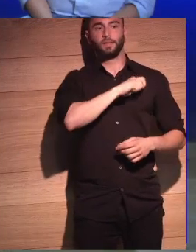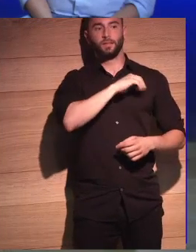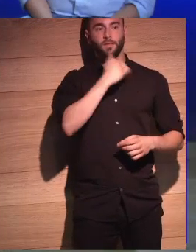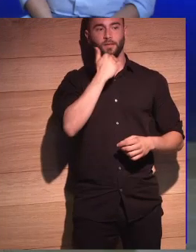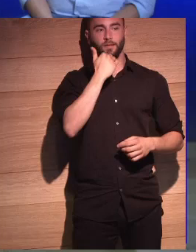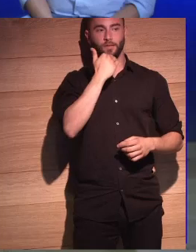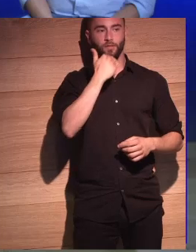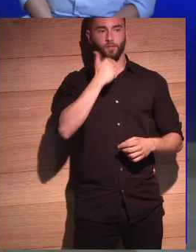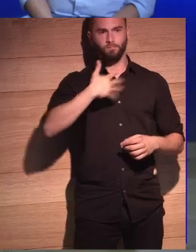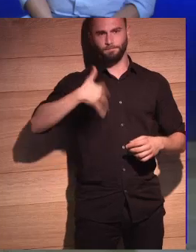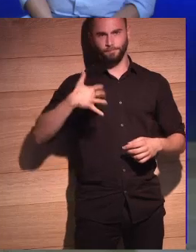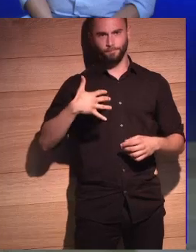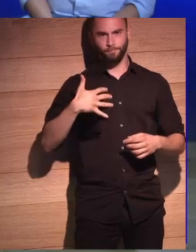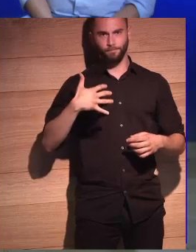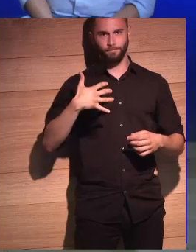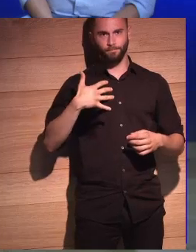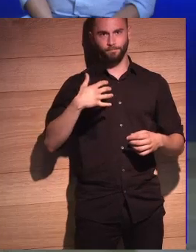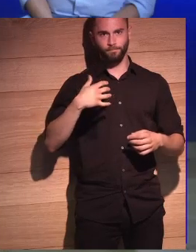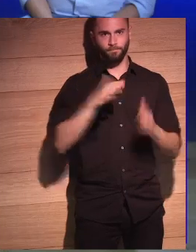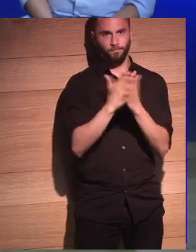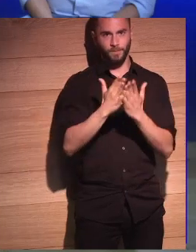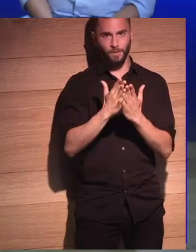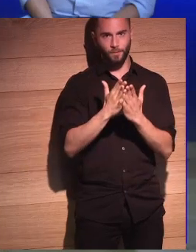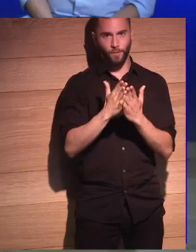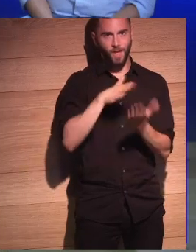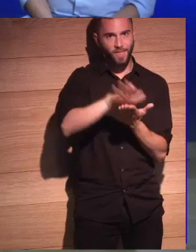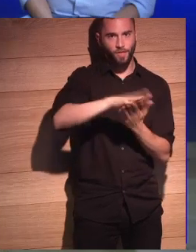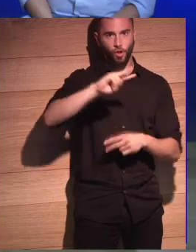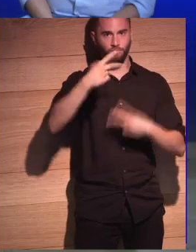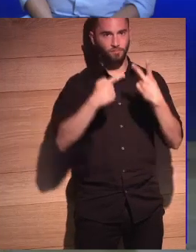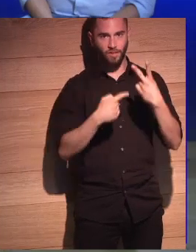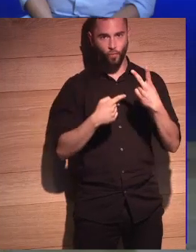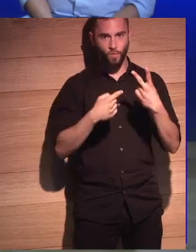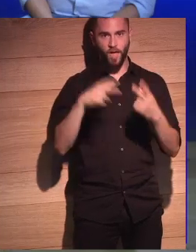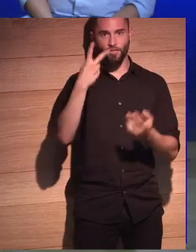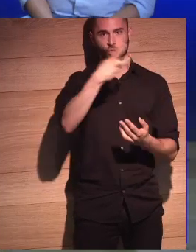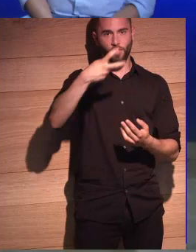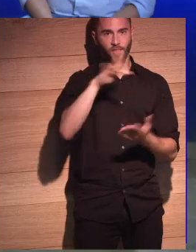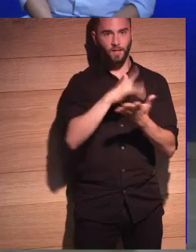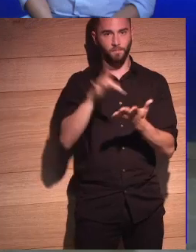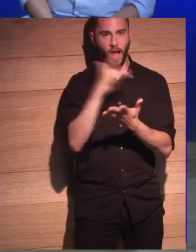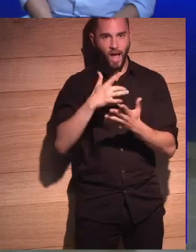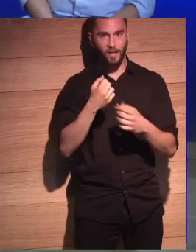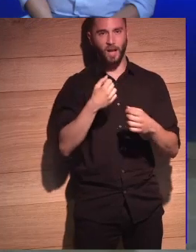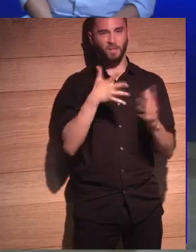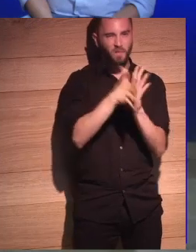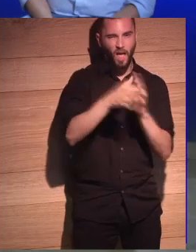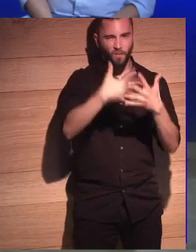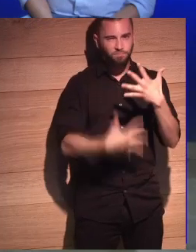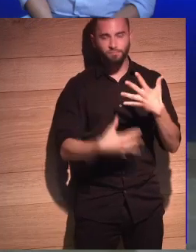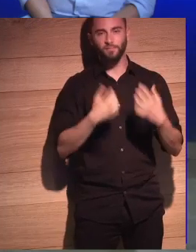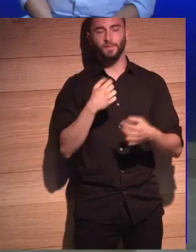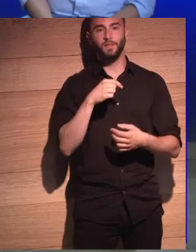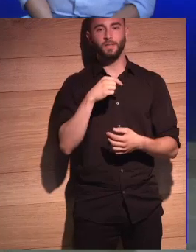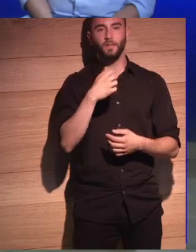is really big. So I'm writing a second edition that will be around 200 pages, where we have glossaries,